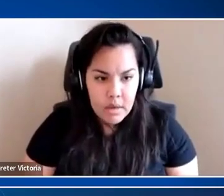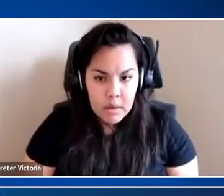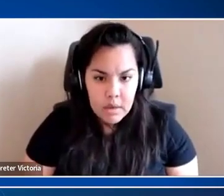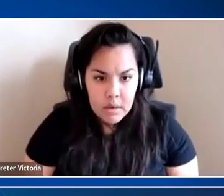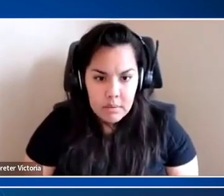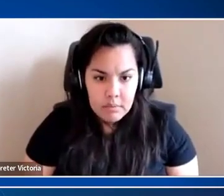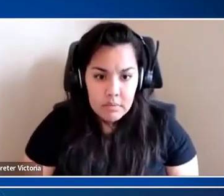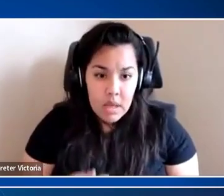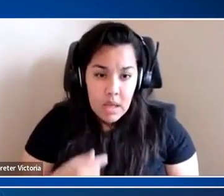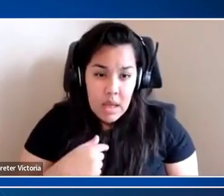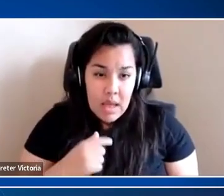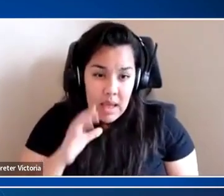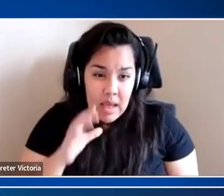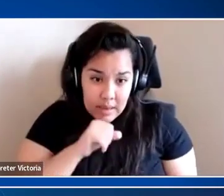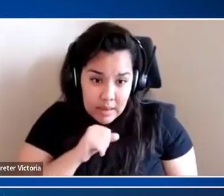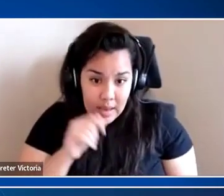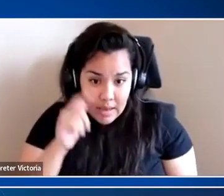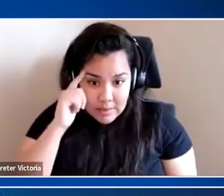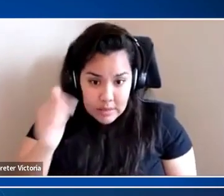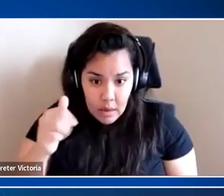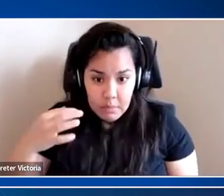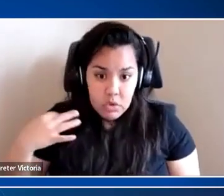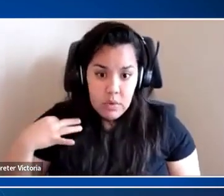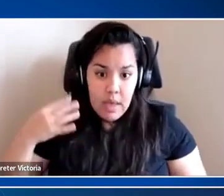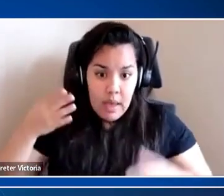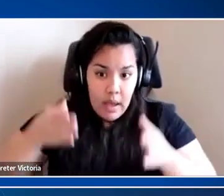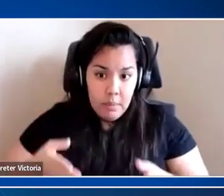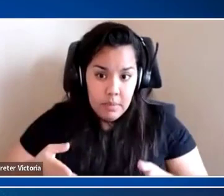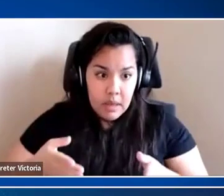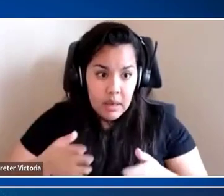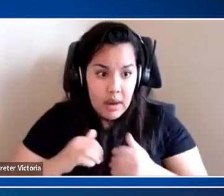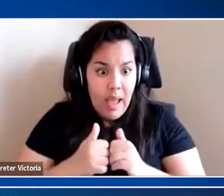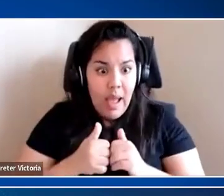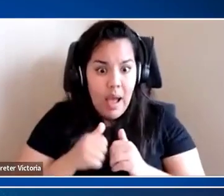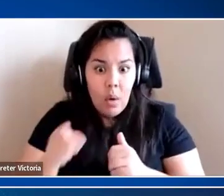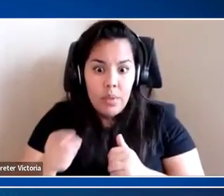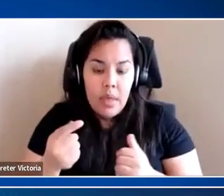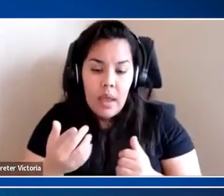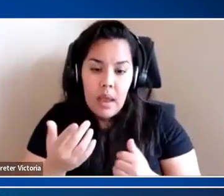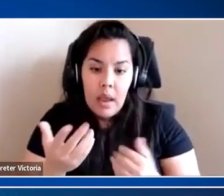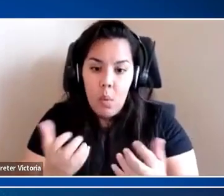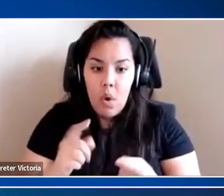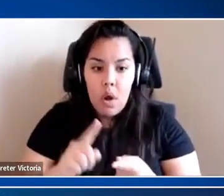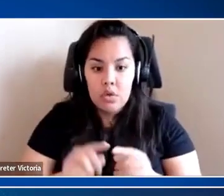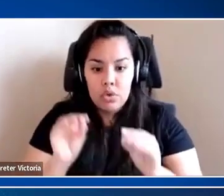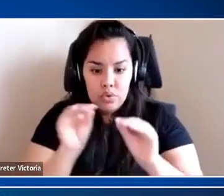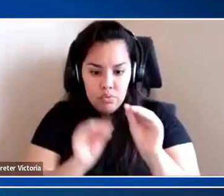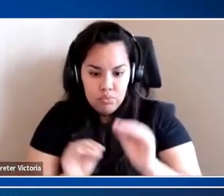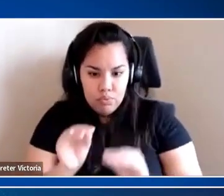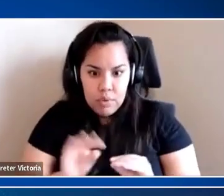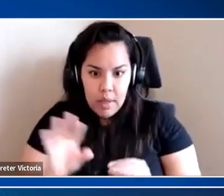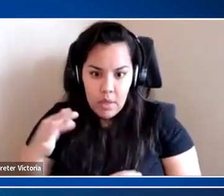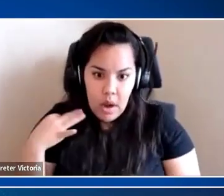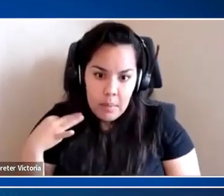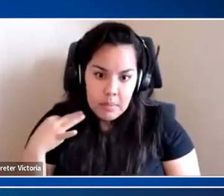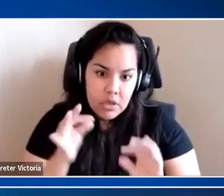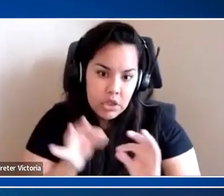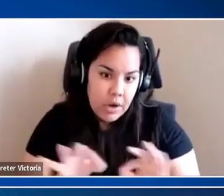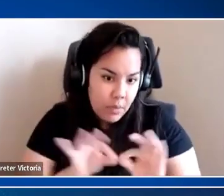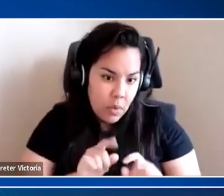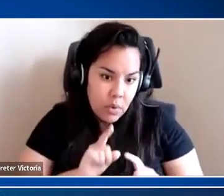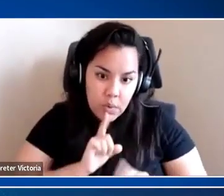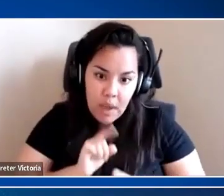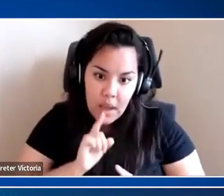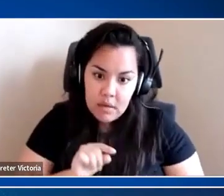Yeah. I guess, it's up to an applicant how they want to structure the application, right? You want to make sure that you're answering the questions